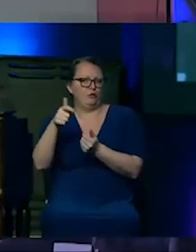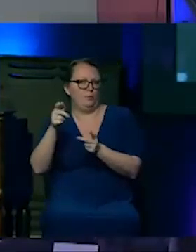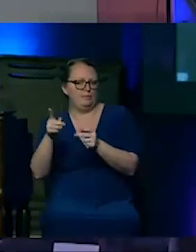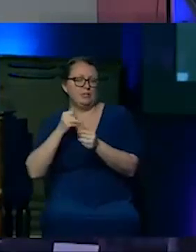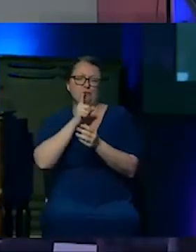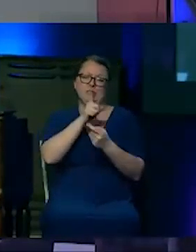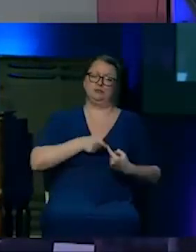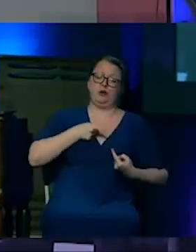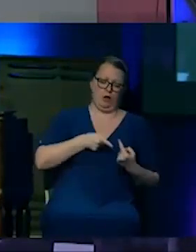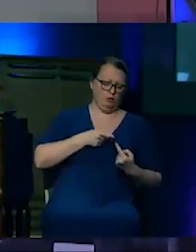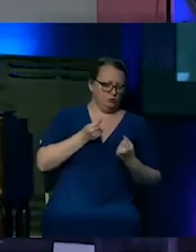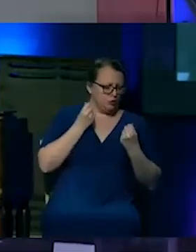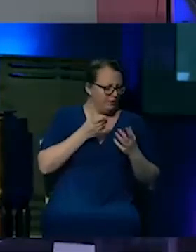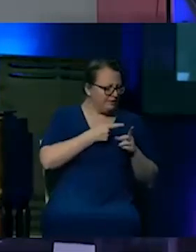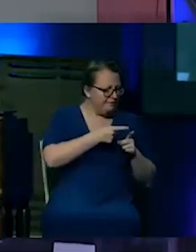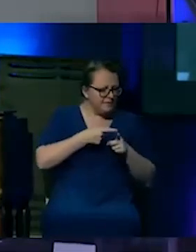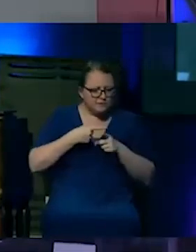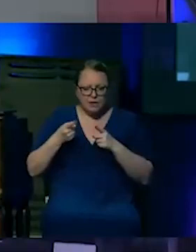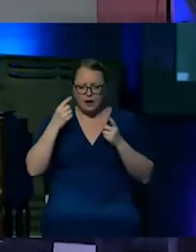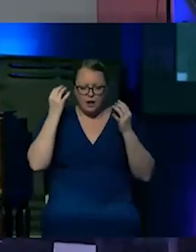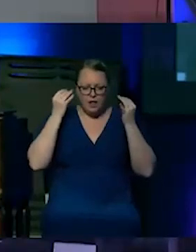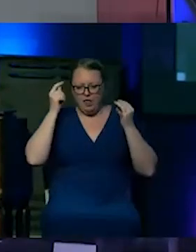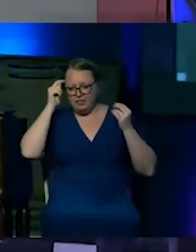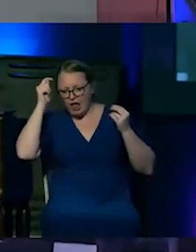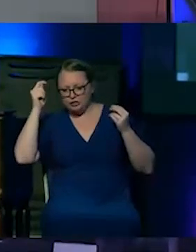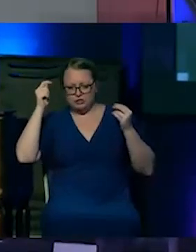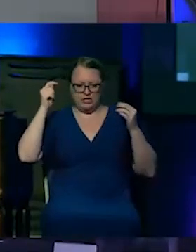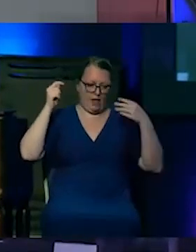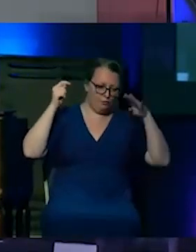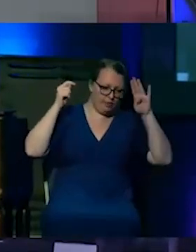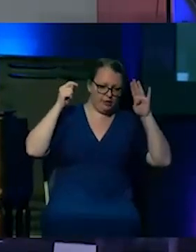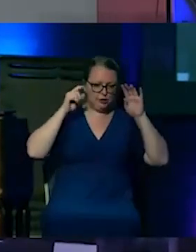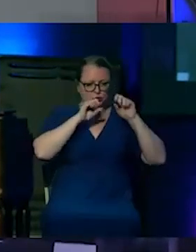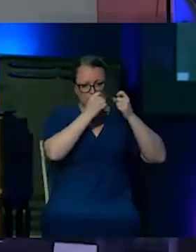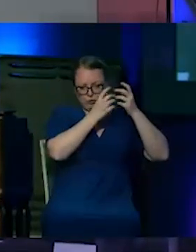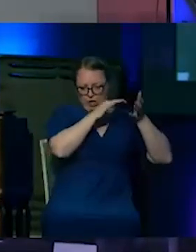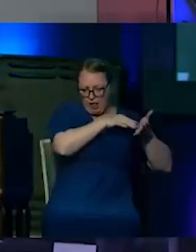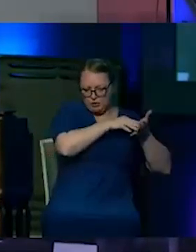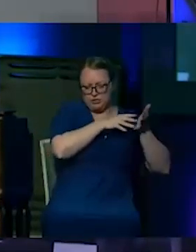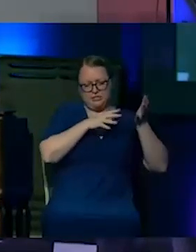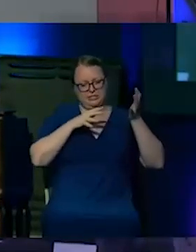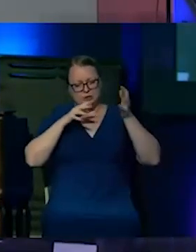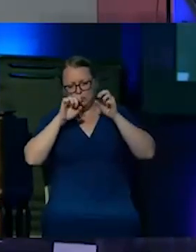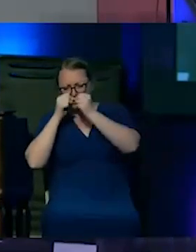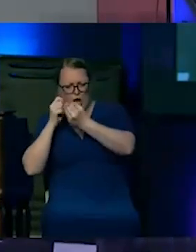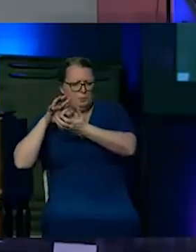of struggled because I was like, there's all these fields and I'm like drawing from theology, I'm drawing from anthropology, sociology, psychology, music